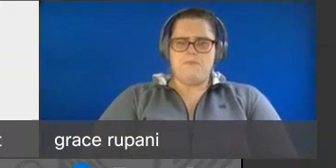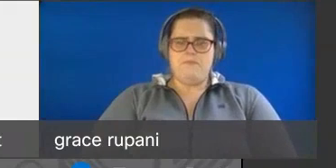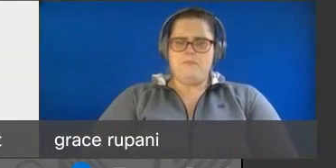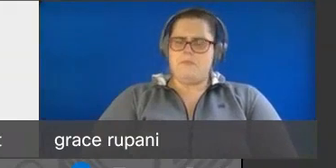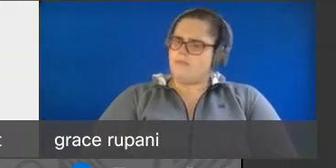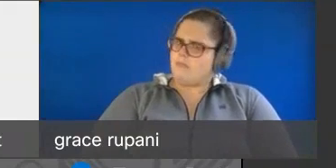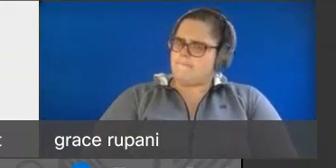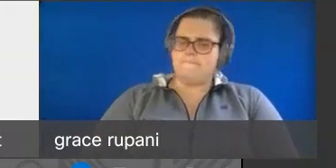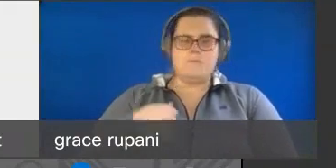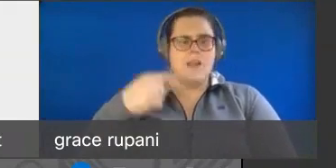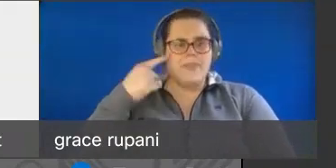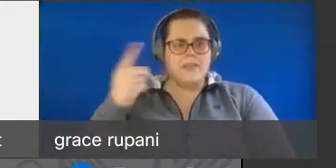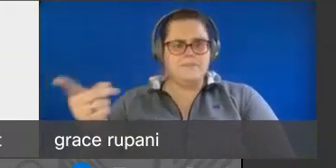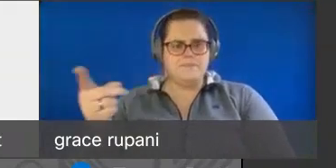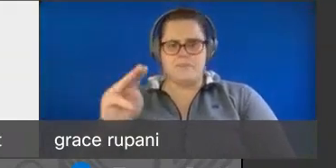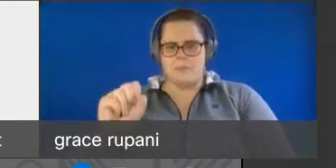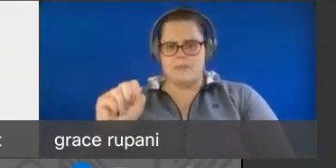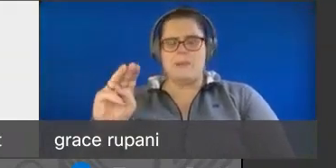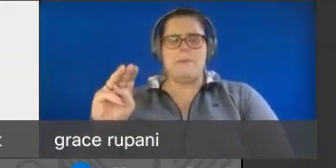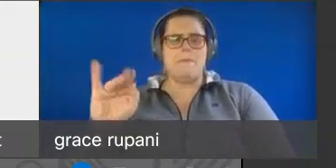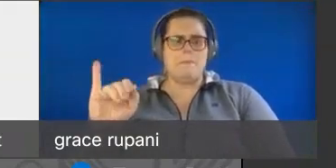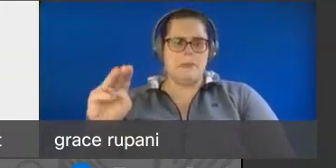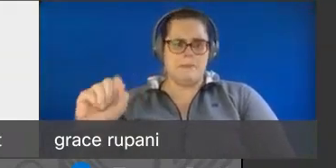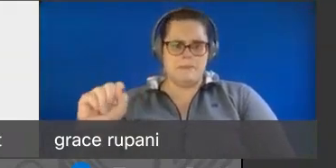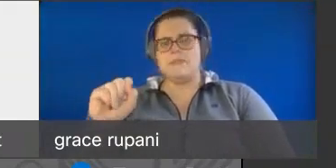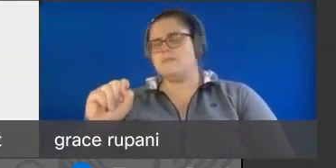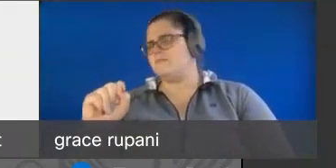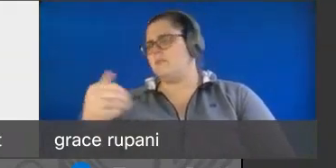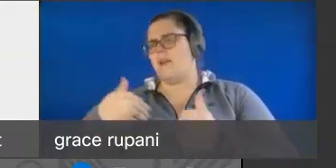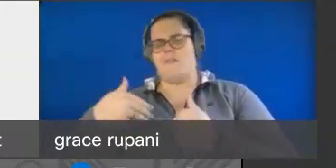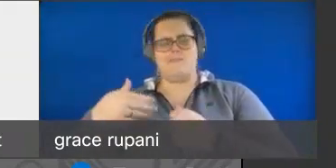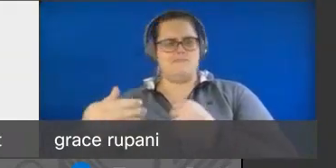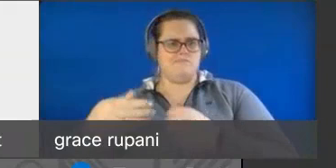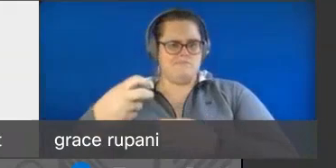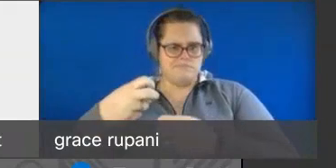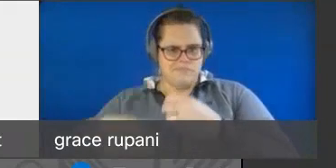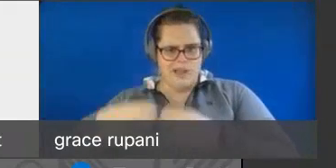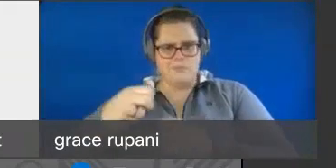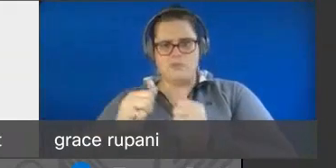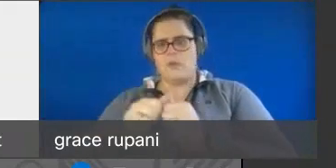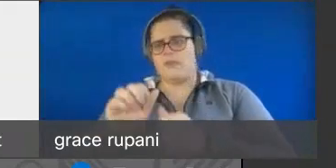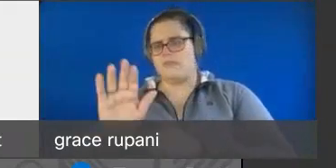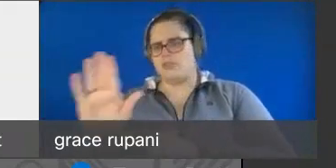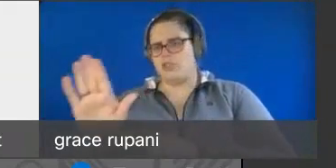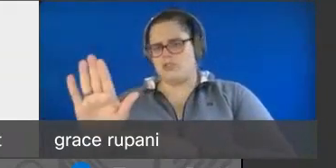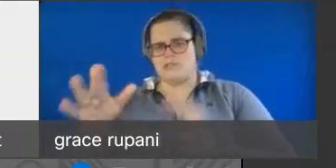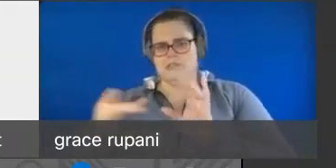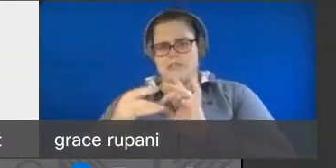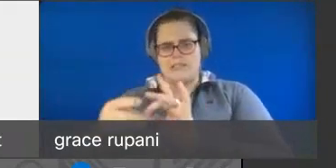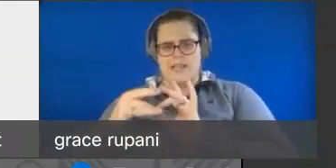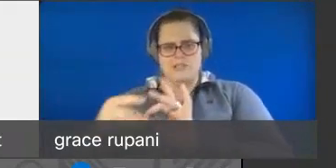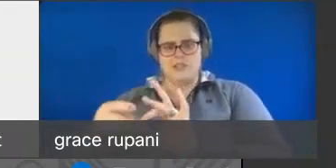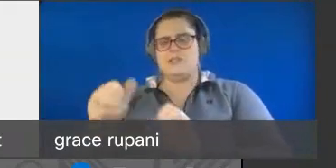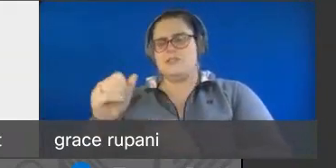Miss Mims is having technical difficulties. Unfortunately, she was dropped off our presenter list. So while